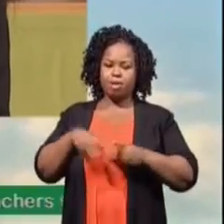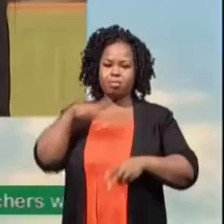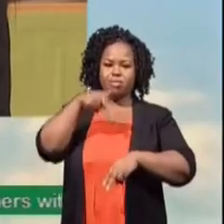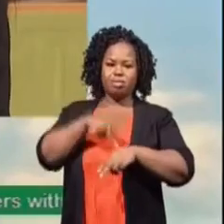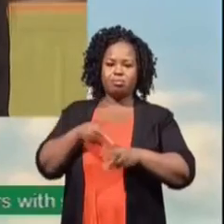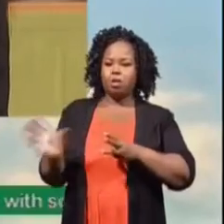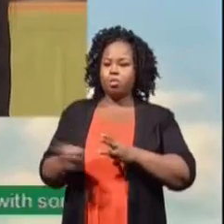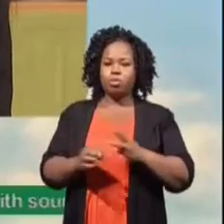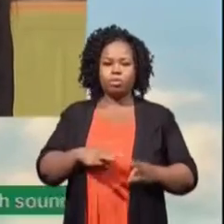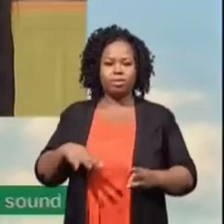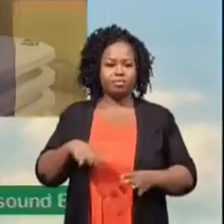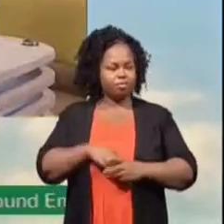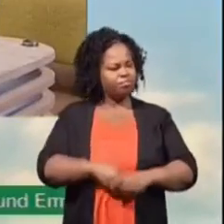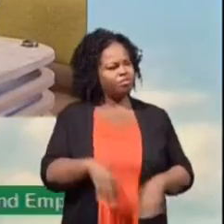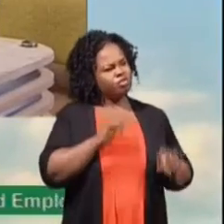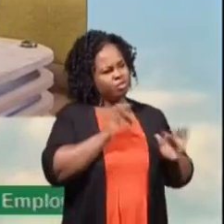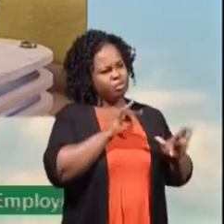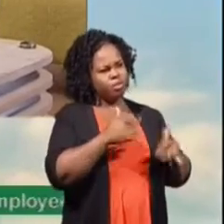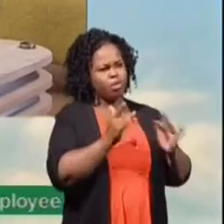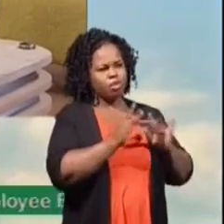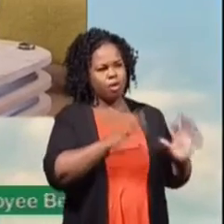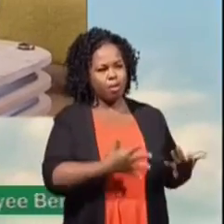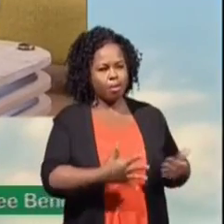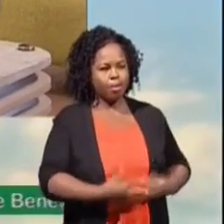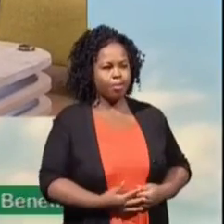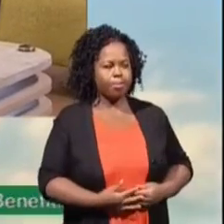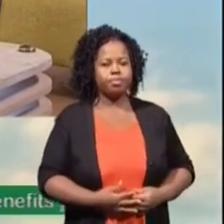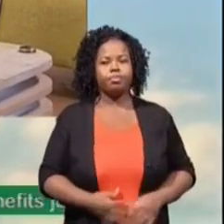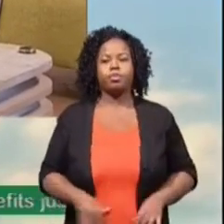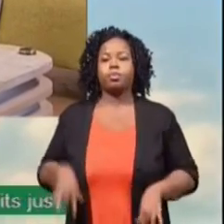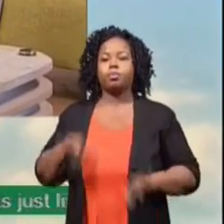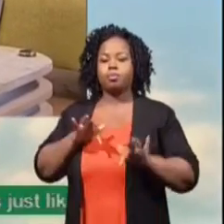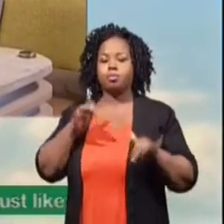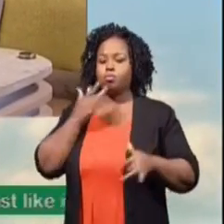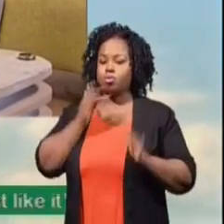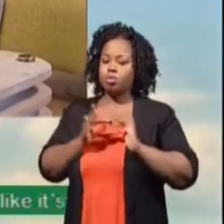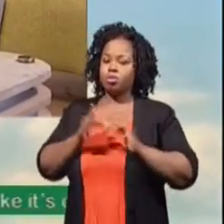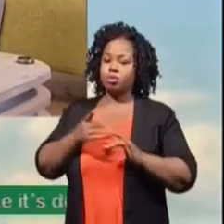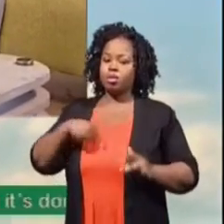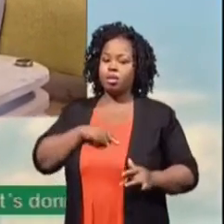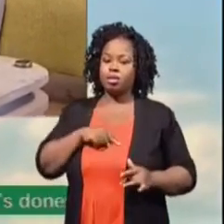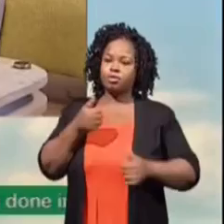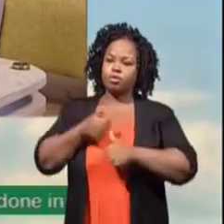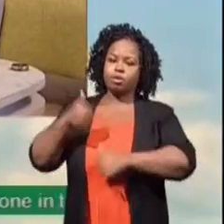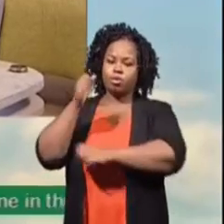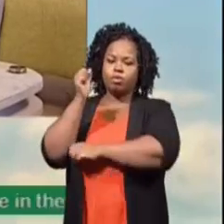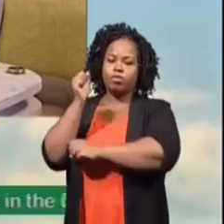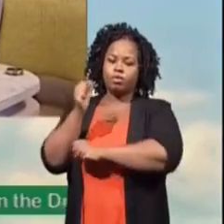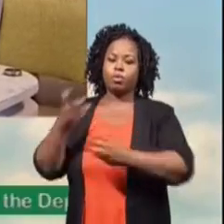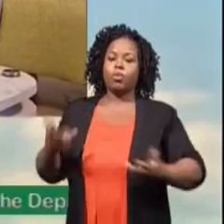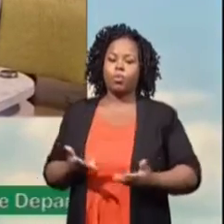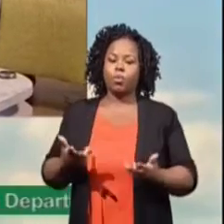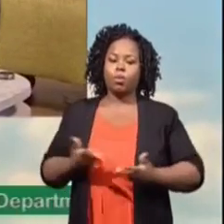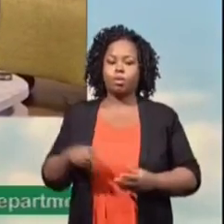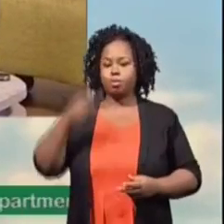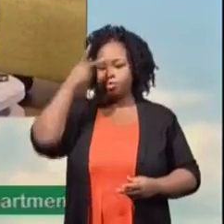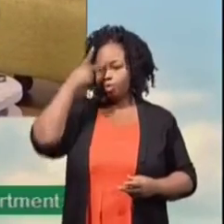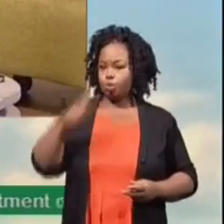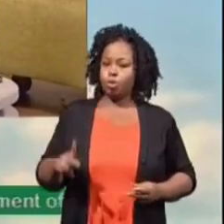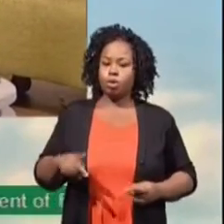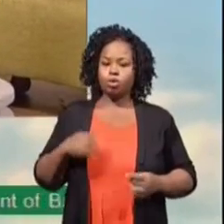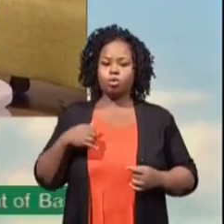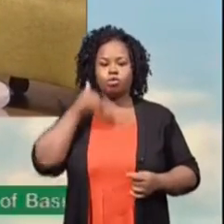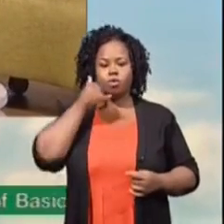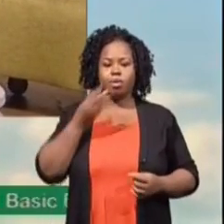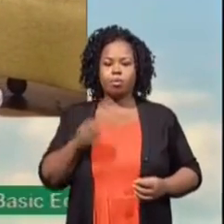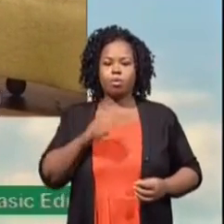entire staff. Abantu bafuna ukuxhumana nani bangathola? Abantu abafuna ukuthi ukuxhumana nathi bangasithola ehead office yethu. Head office yethu is in Pretoria.